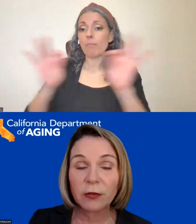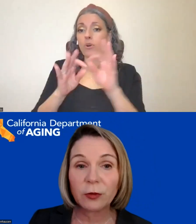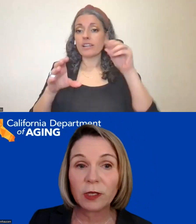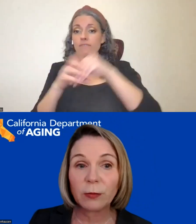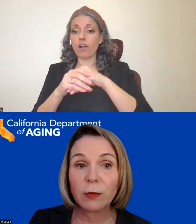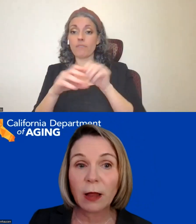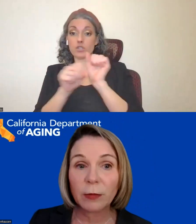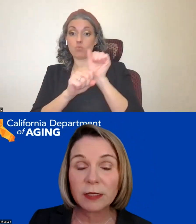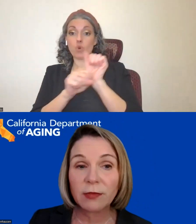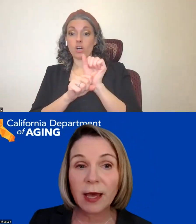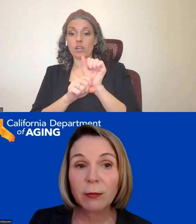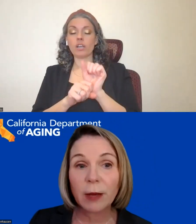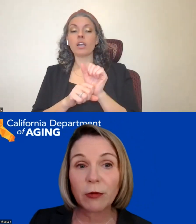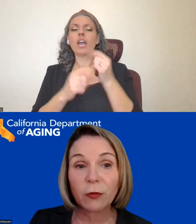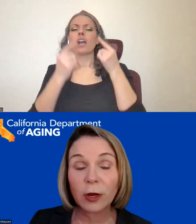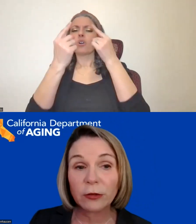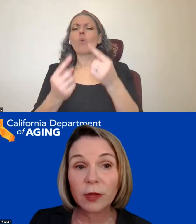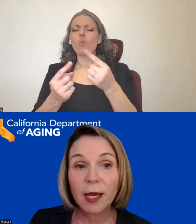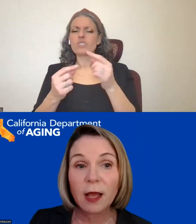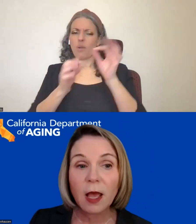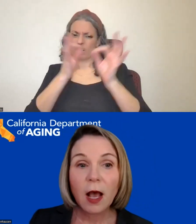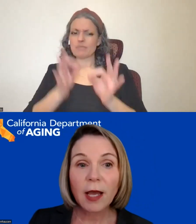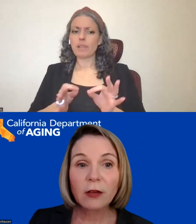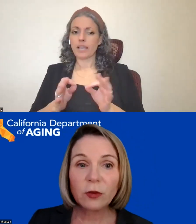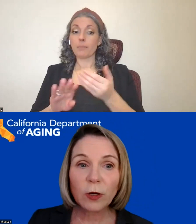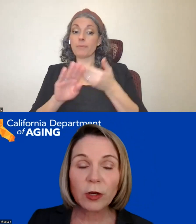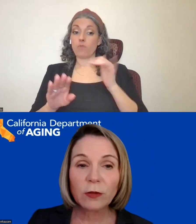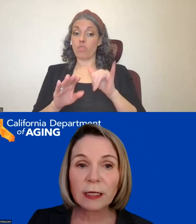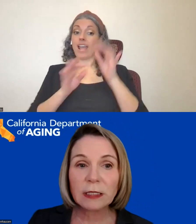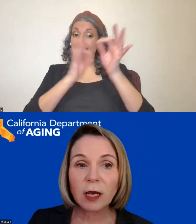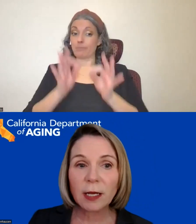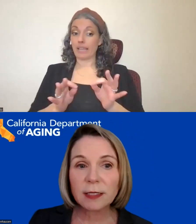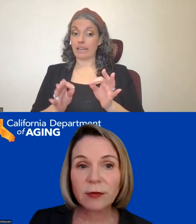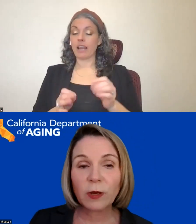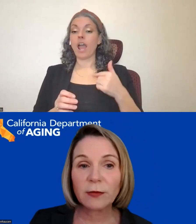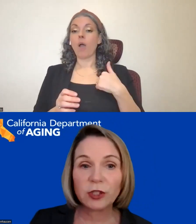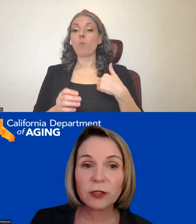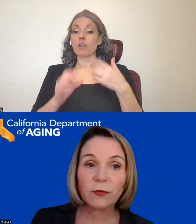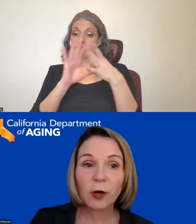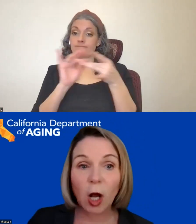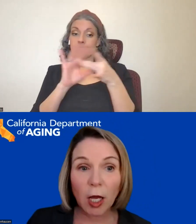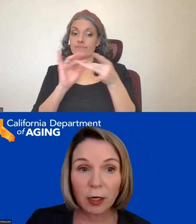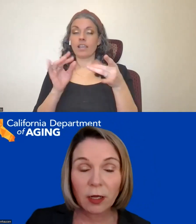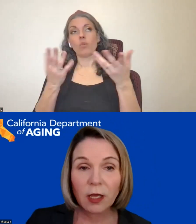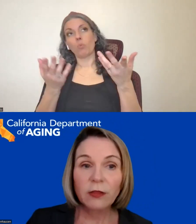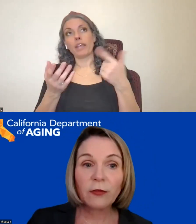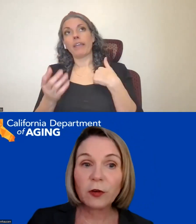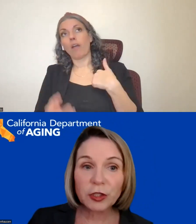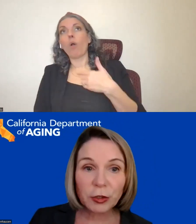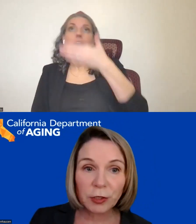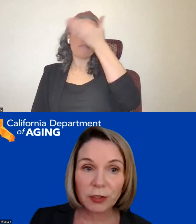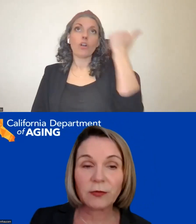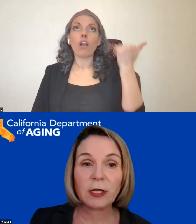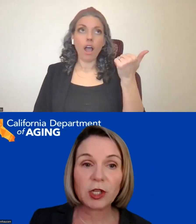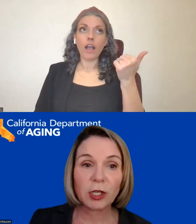to highlight a few key elements of that, but before I do that, I also want to note that it's not as if we have just forgotten the